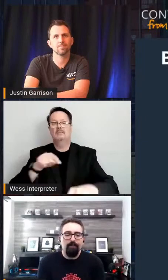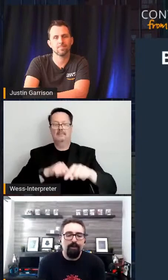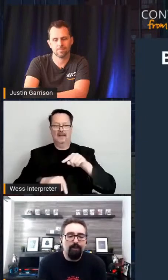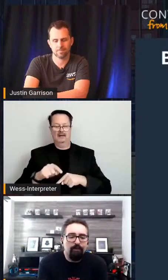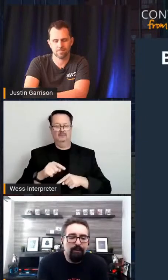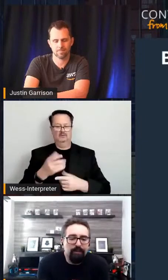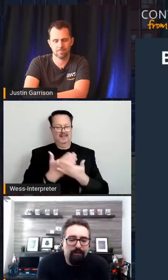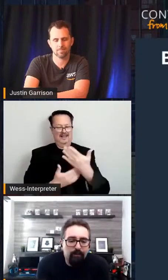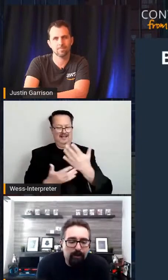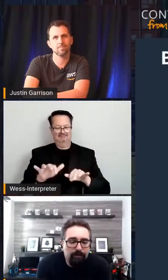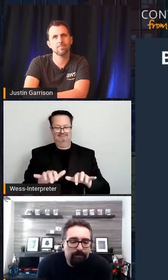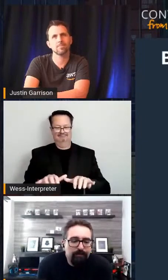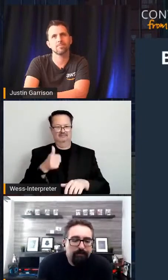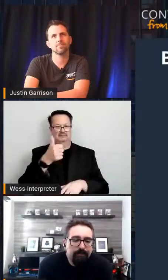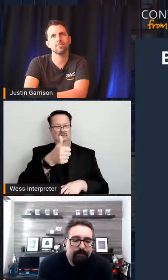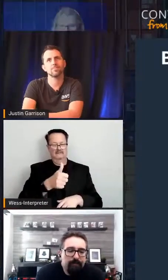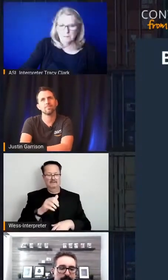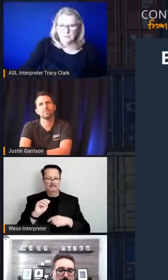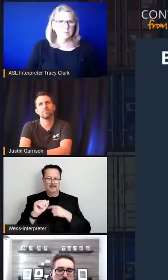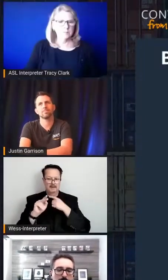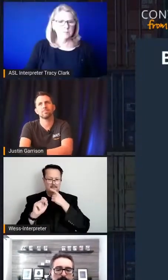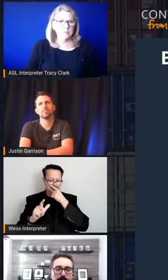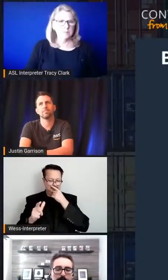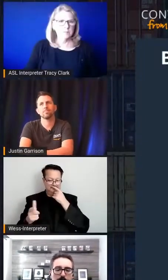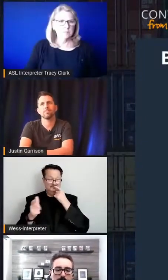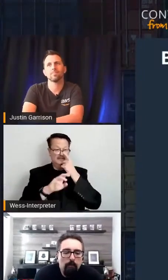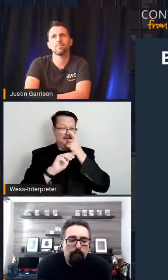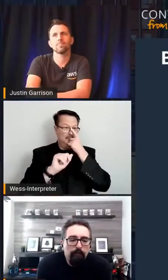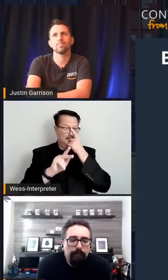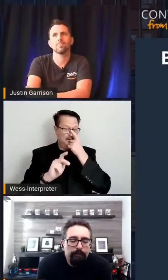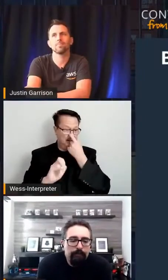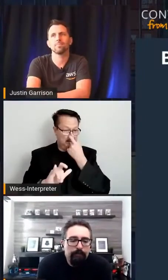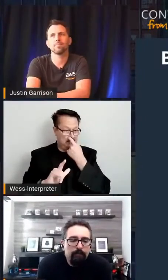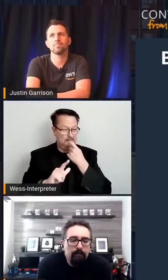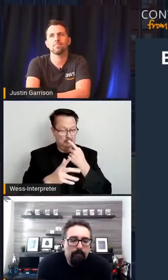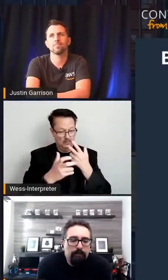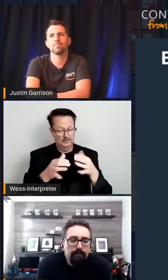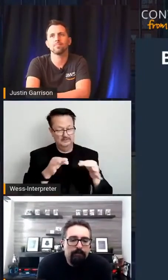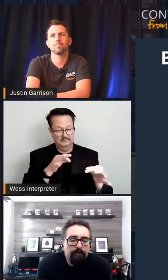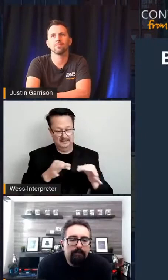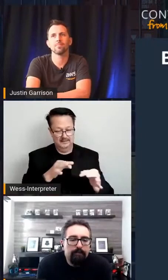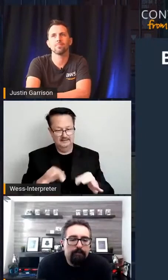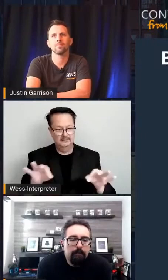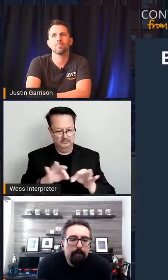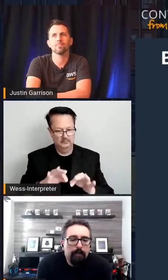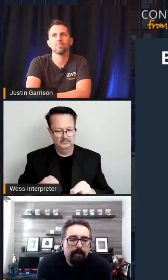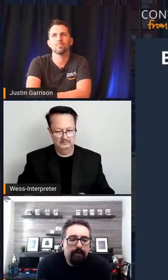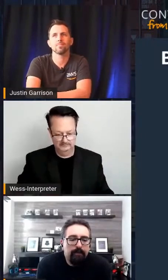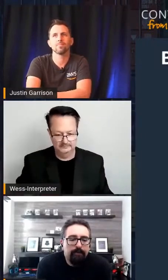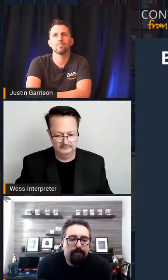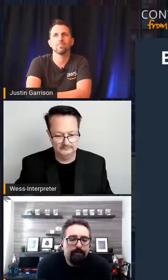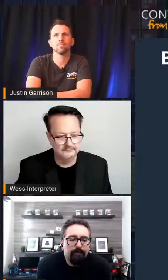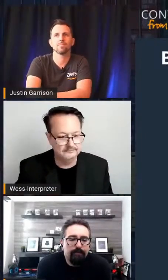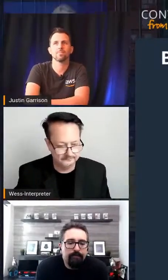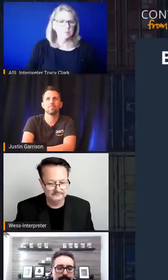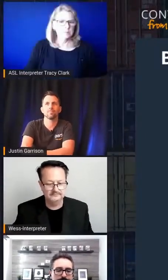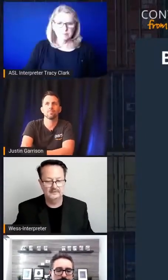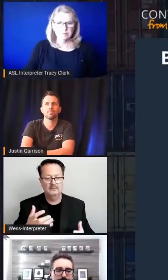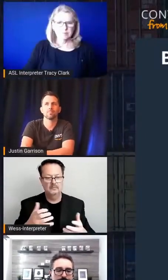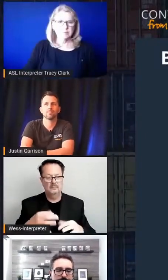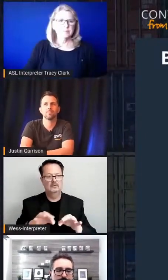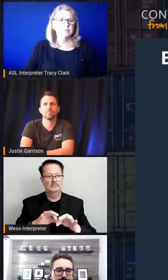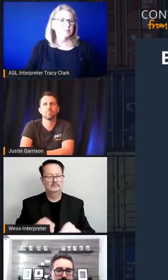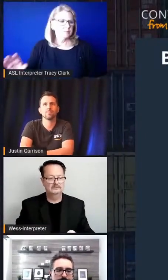if you want to go through this, go for it. Oh, for sure. So I think it's important to point out why this update process, why we talk about update